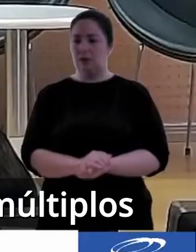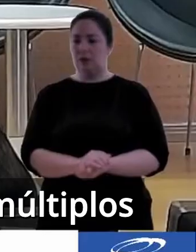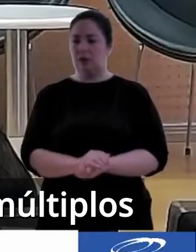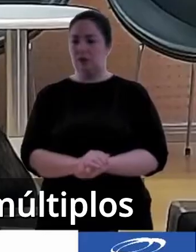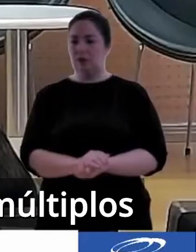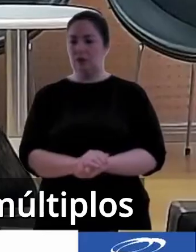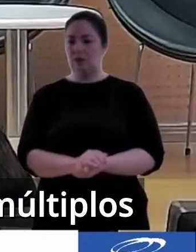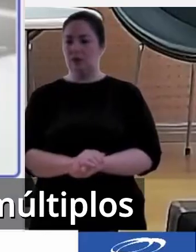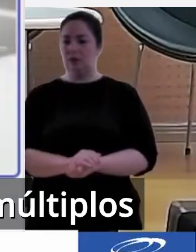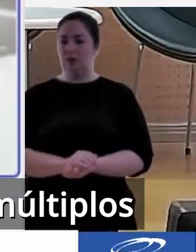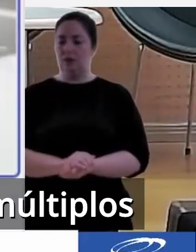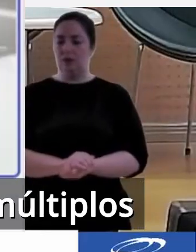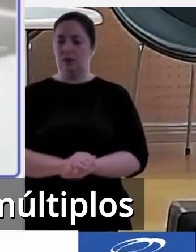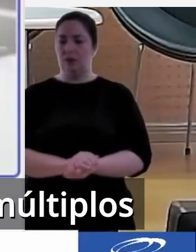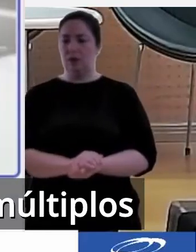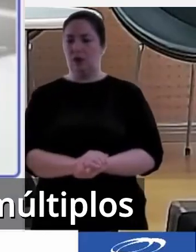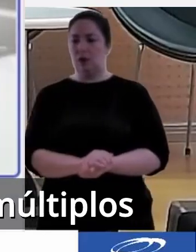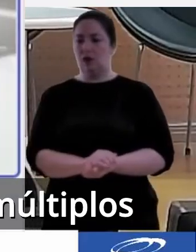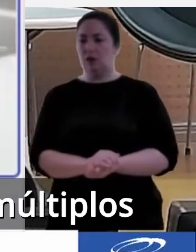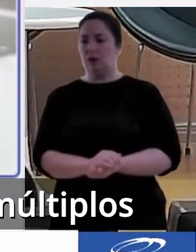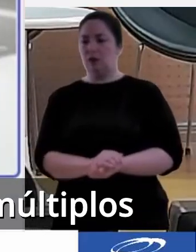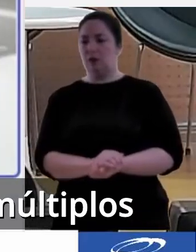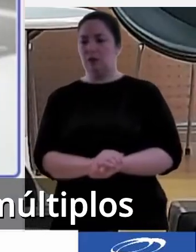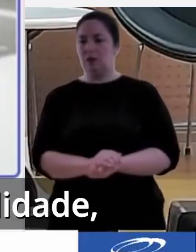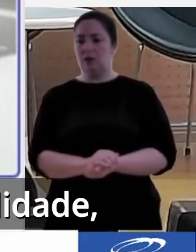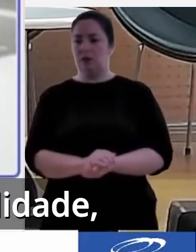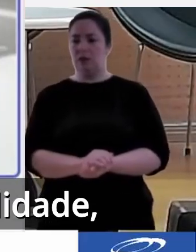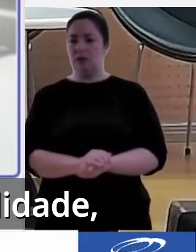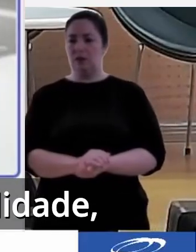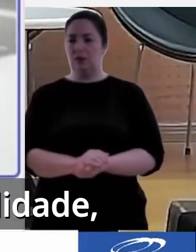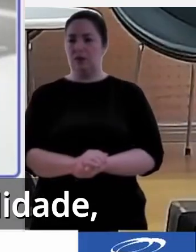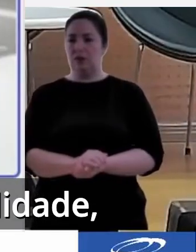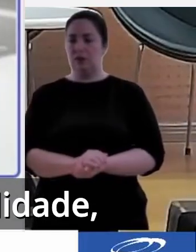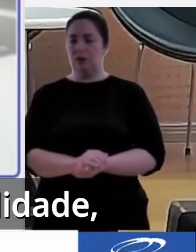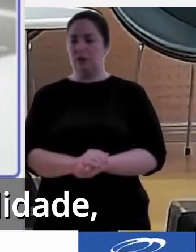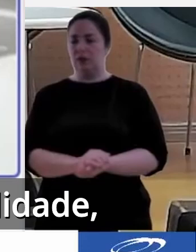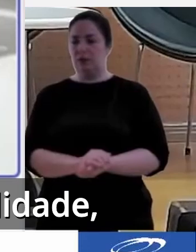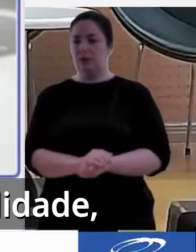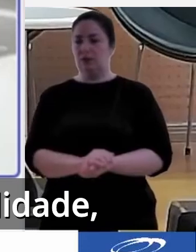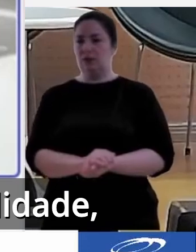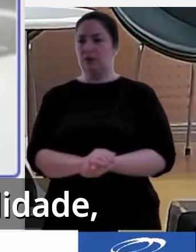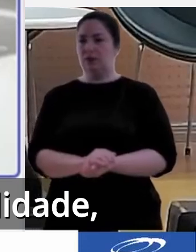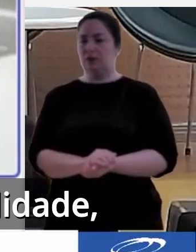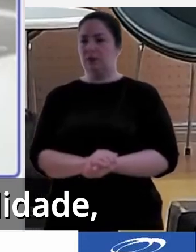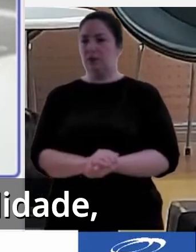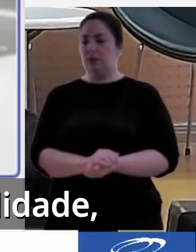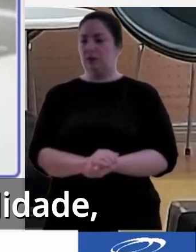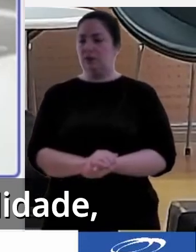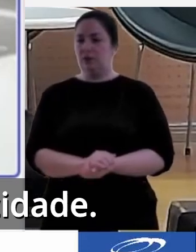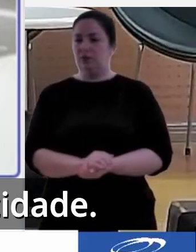case of periprosthetic joint infection, be a pathogen. And so you need the multiple tissues for 2 reasons: to